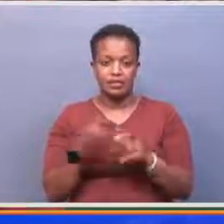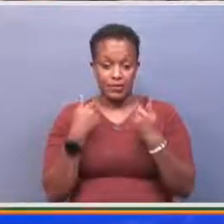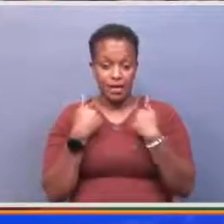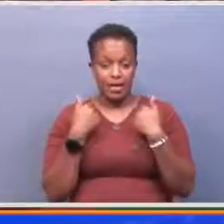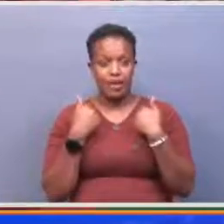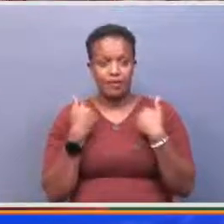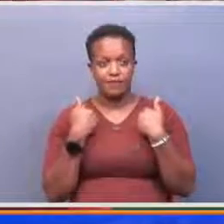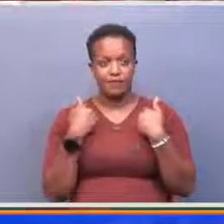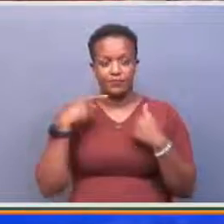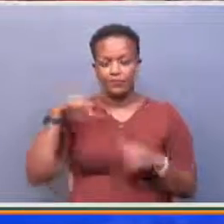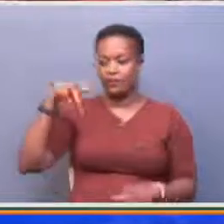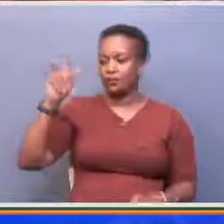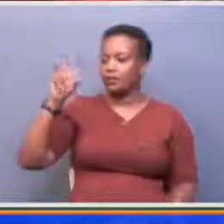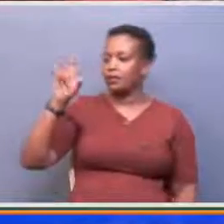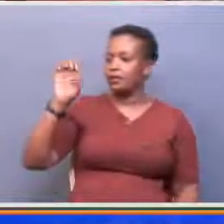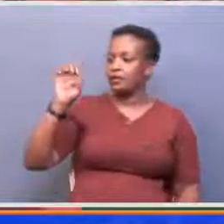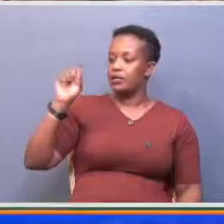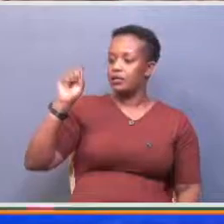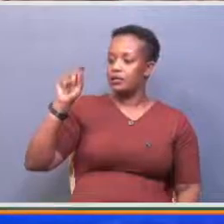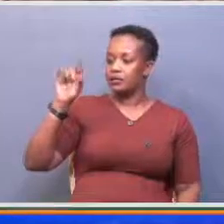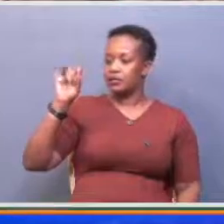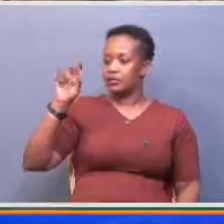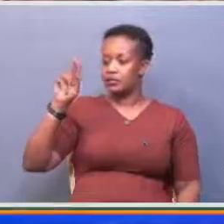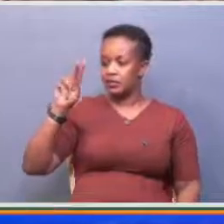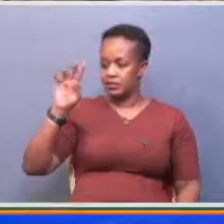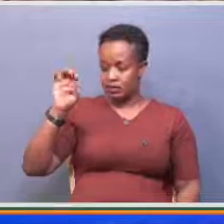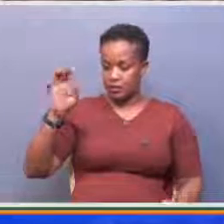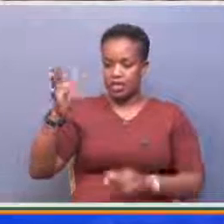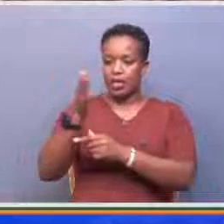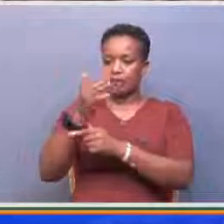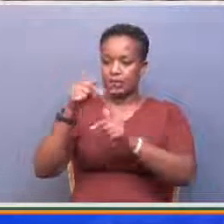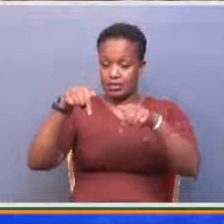the Palestinian embassy with us here in Nairobi.